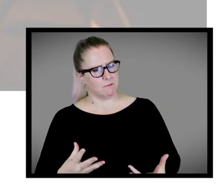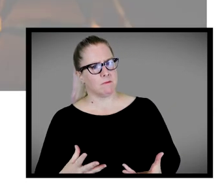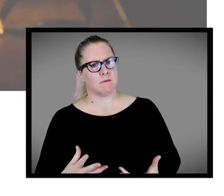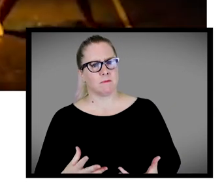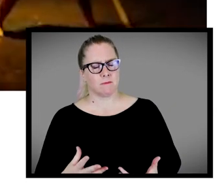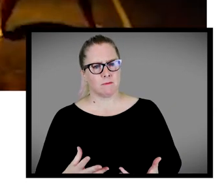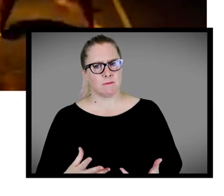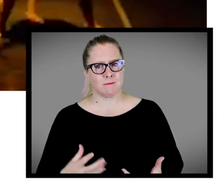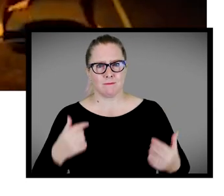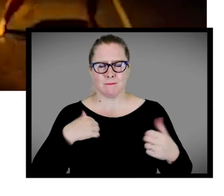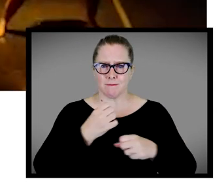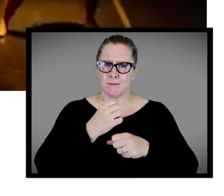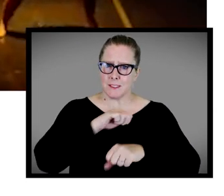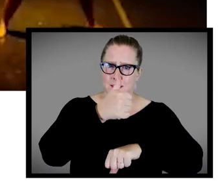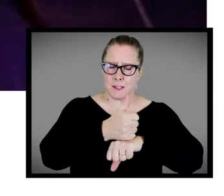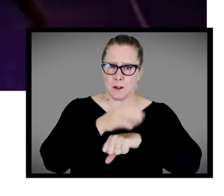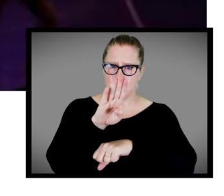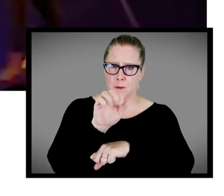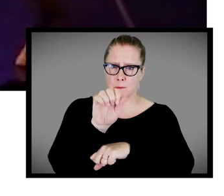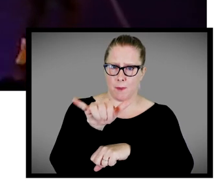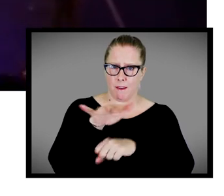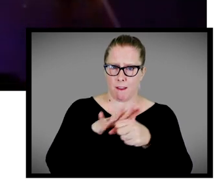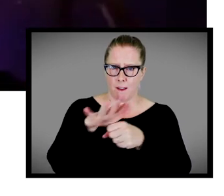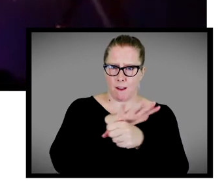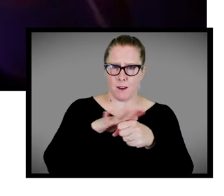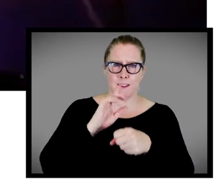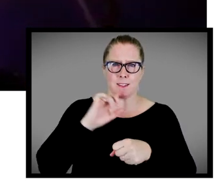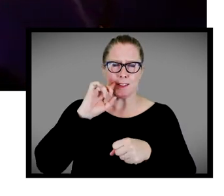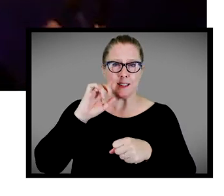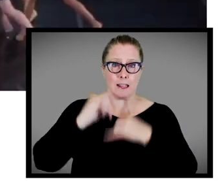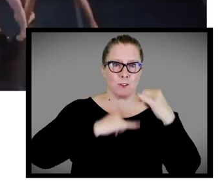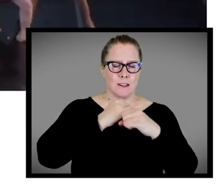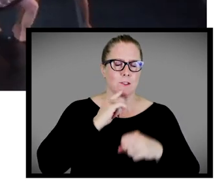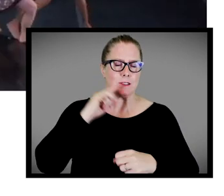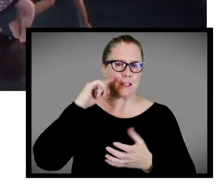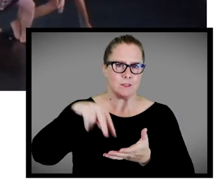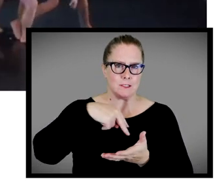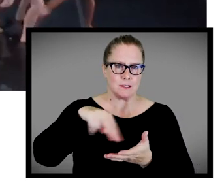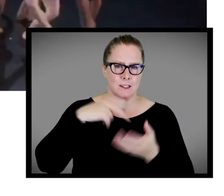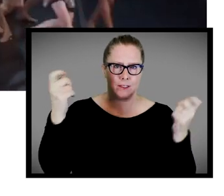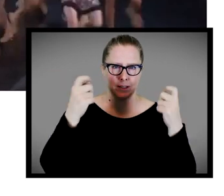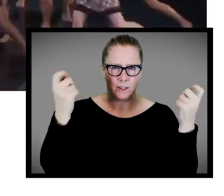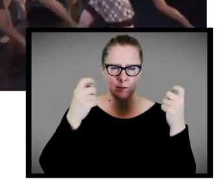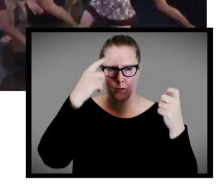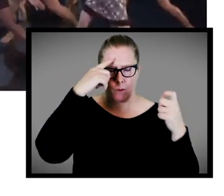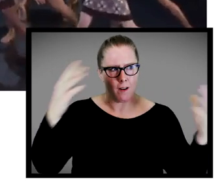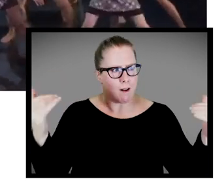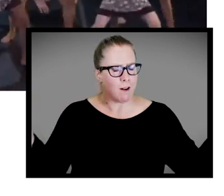I created the Bay Area International Deaf Dance Festival to create a community, to share what I've